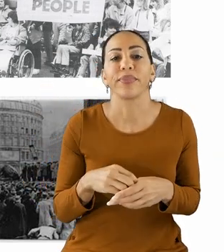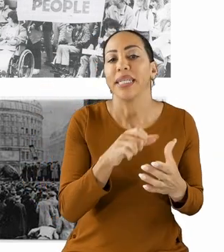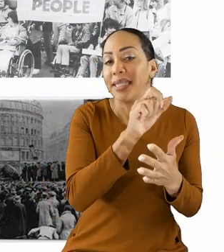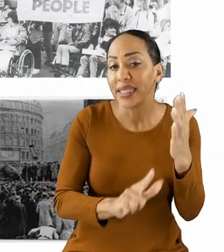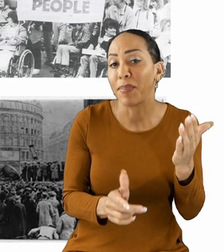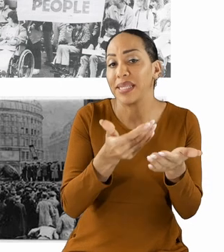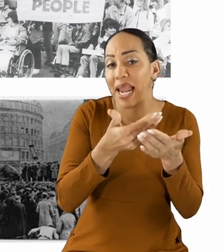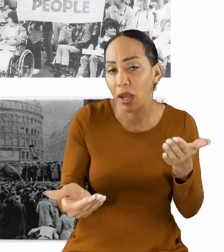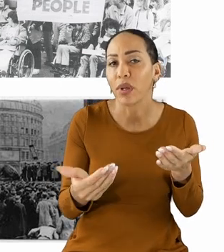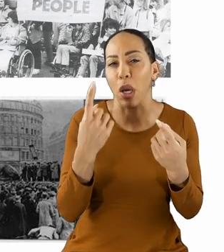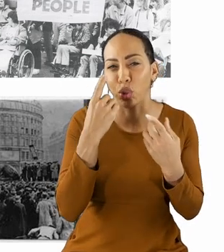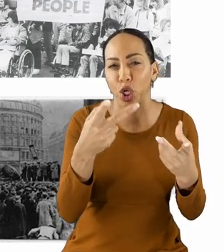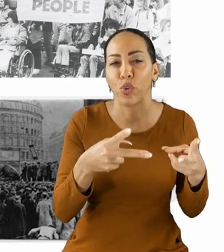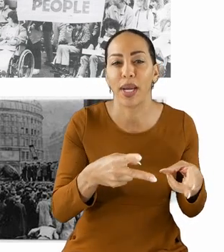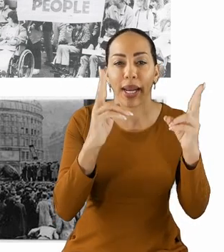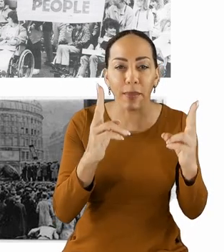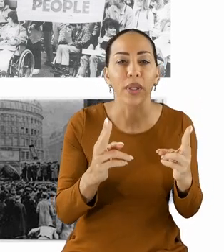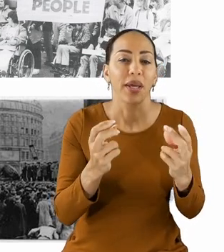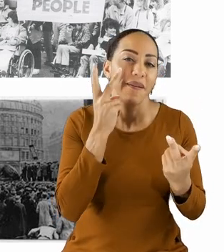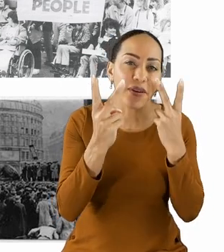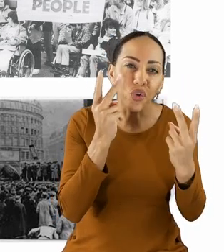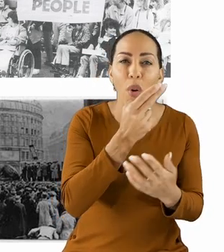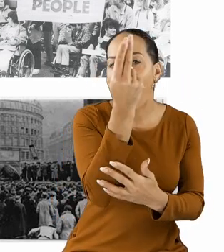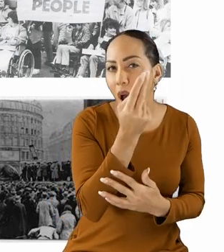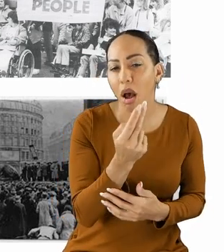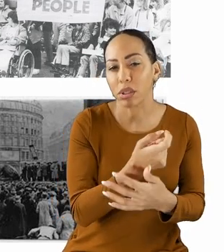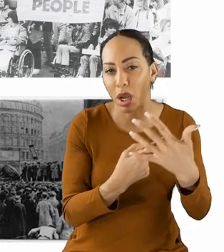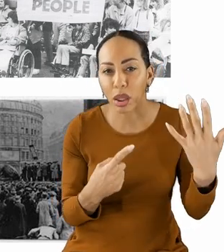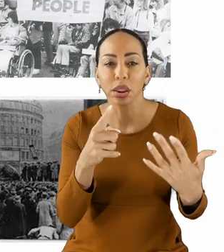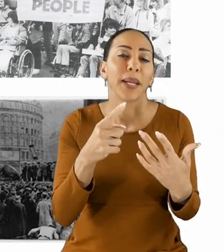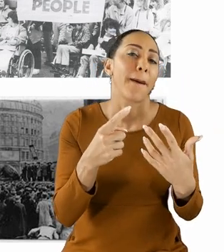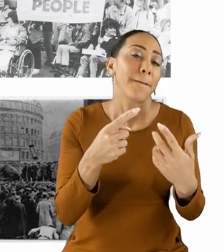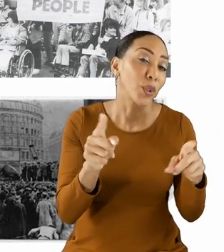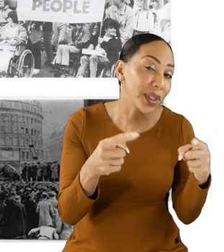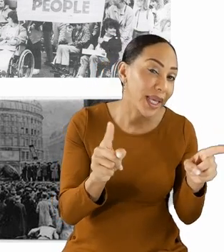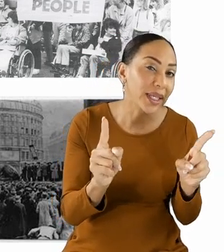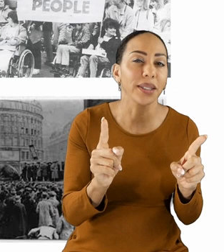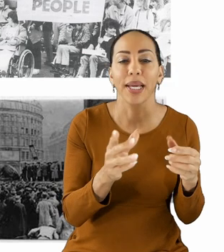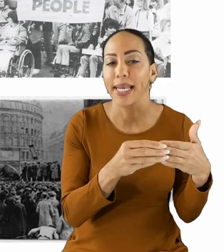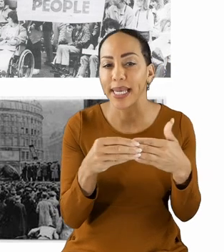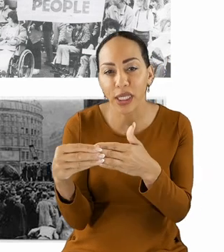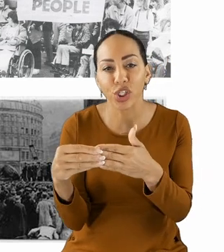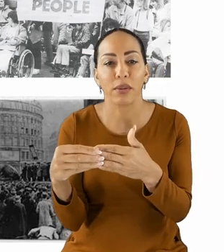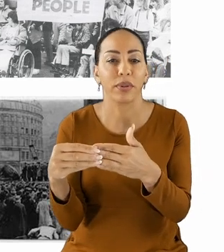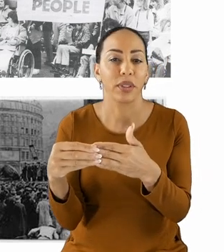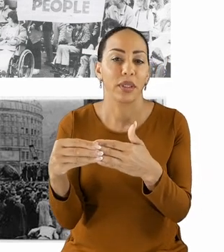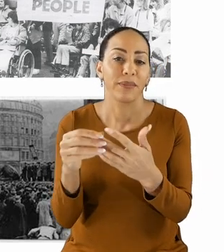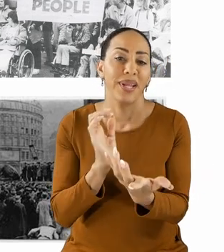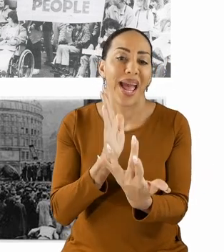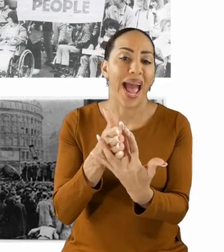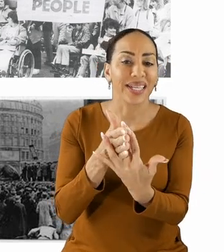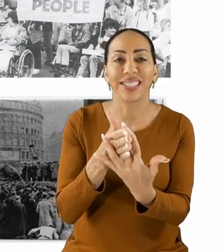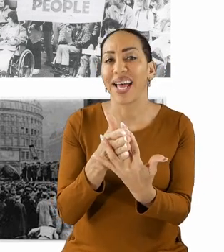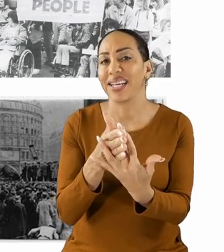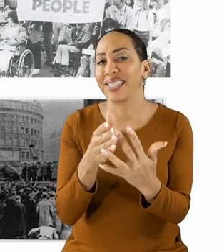people, disabled people themselves are involved in that. Disability in language, which I'll show you a clip of, visual arts, which there was a lot there,